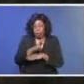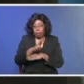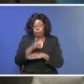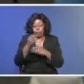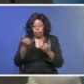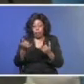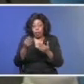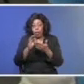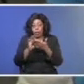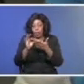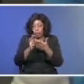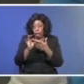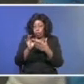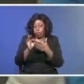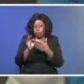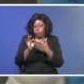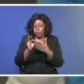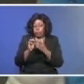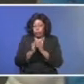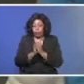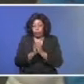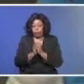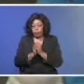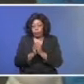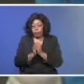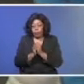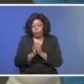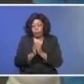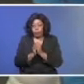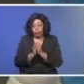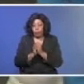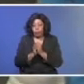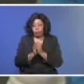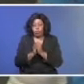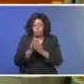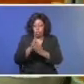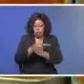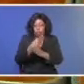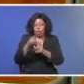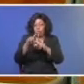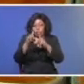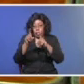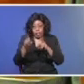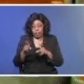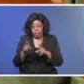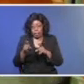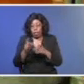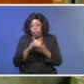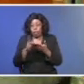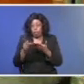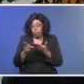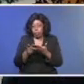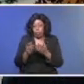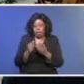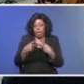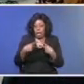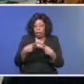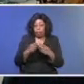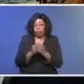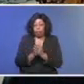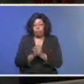count, what's called the Rhythm of Testing Initiative. And what that looks at is several